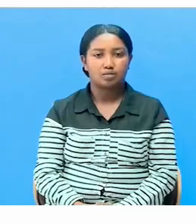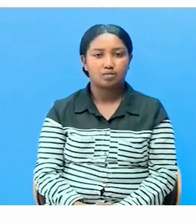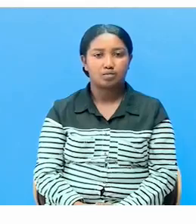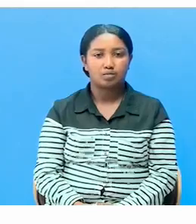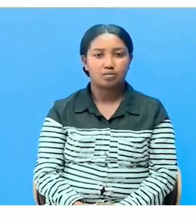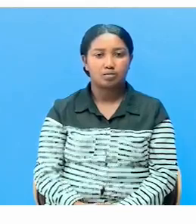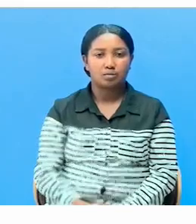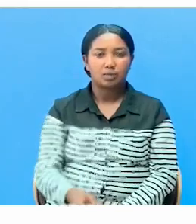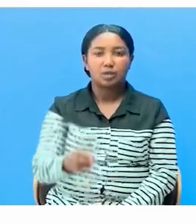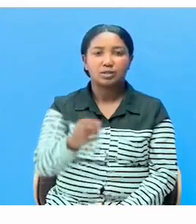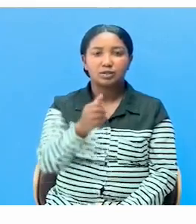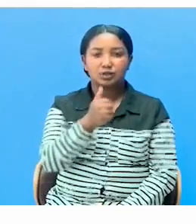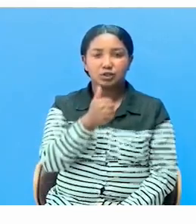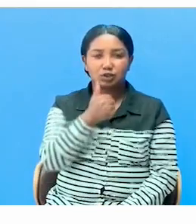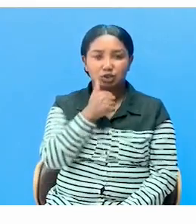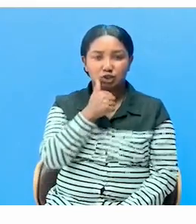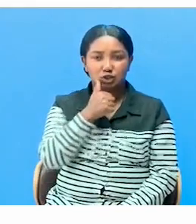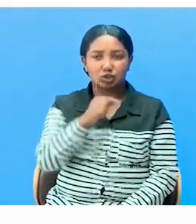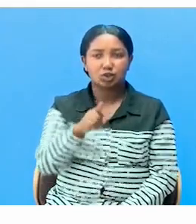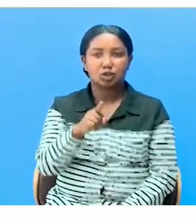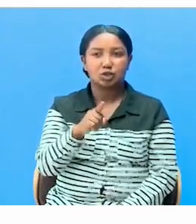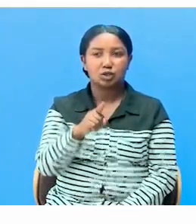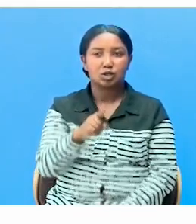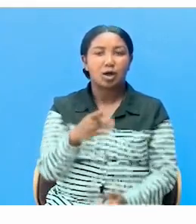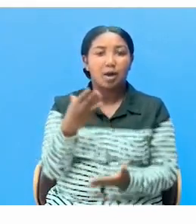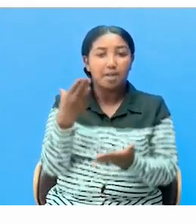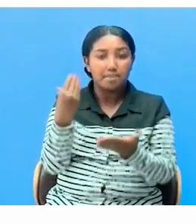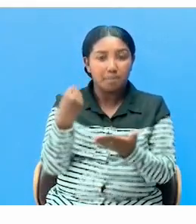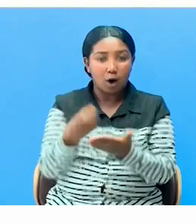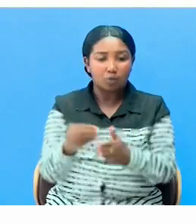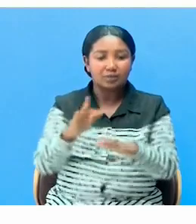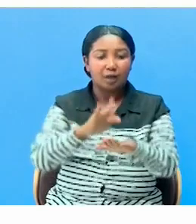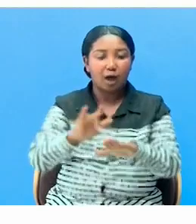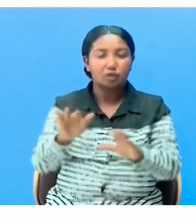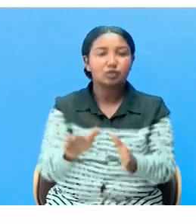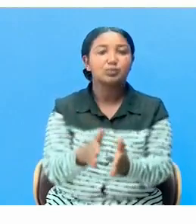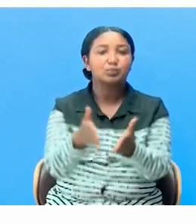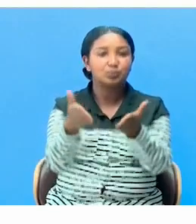She bought dash book.